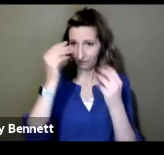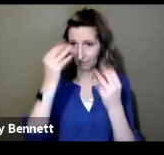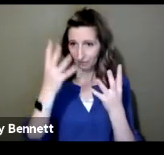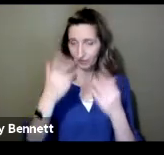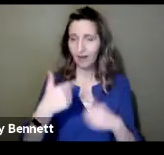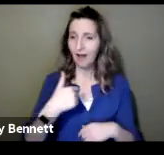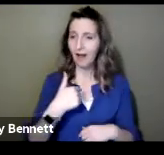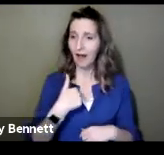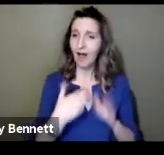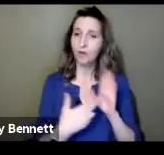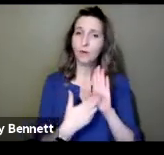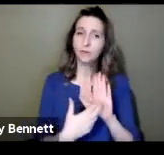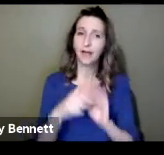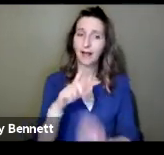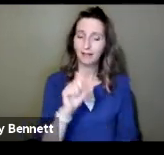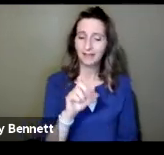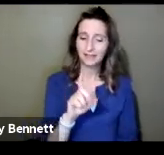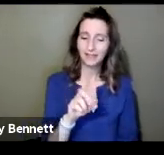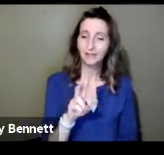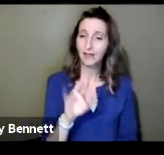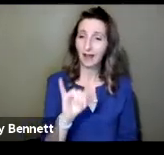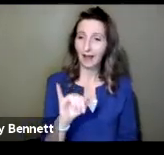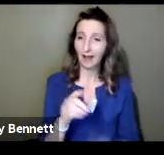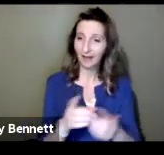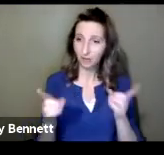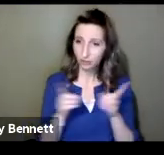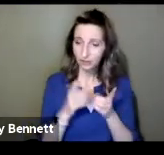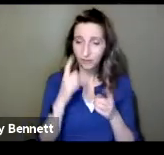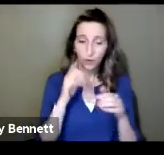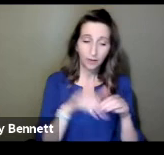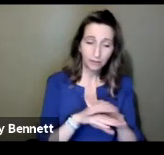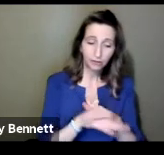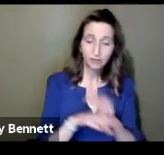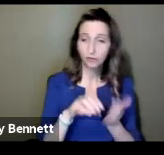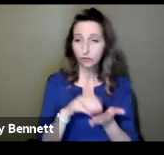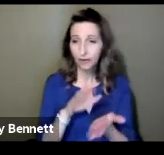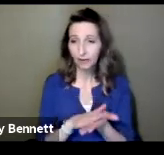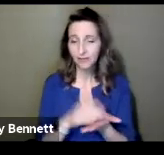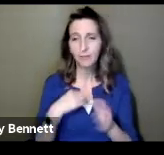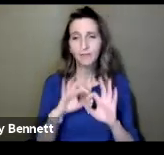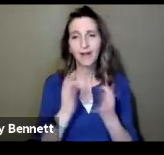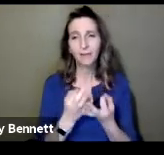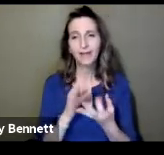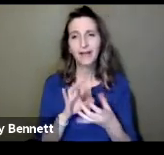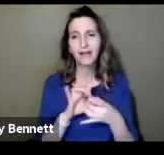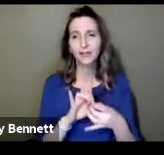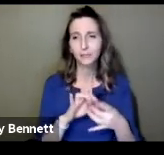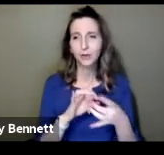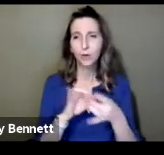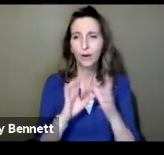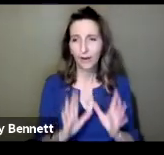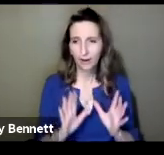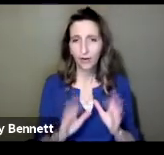district as a whole for admissions and records and their family engagement coordinator. And so, if you have any